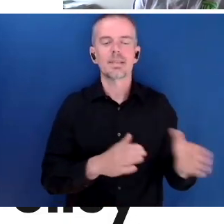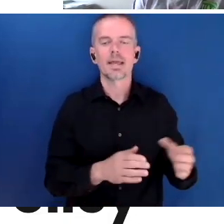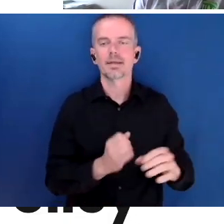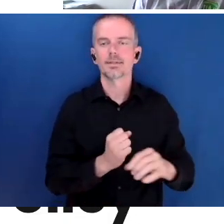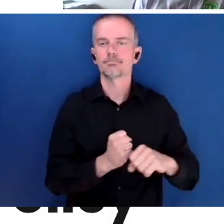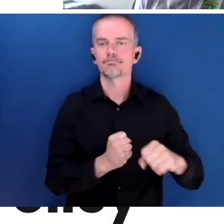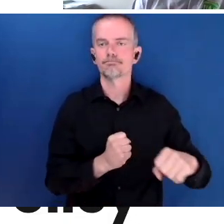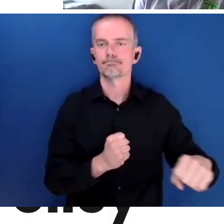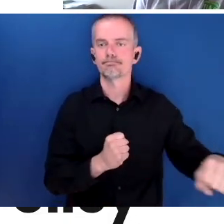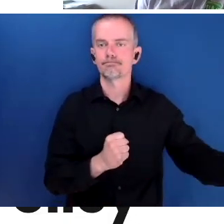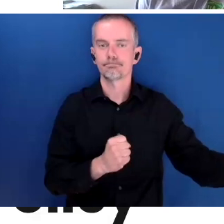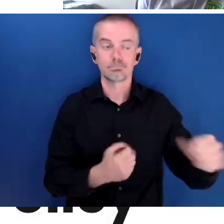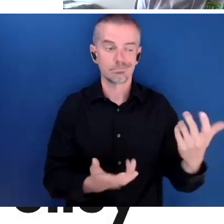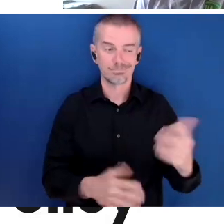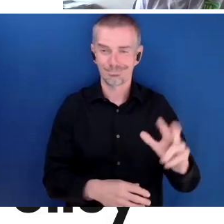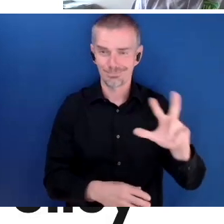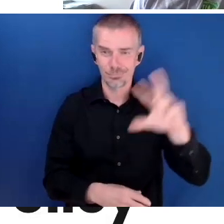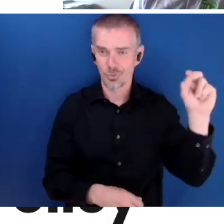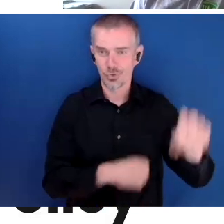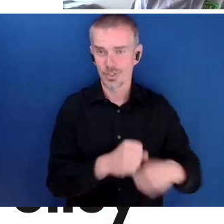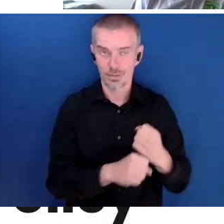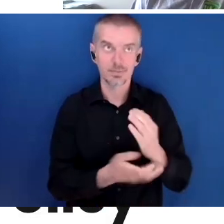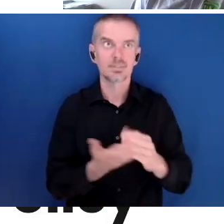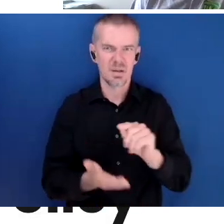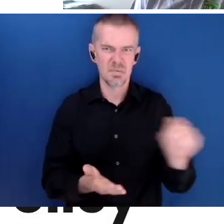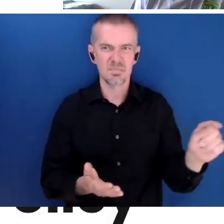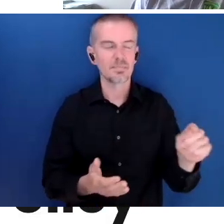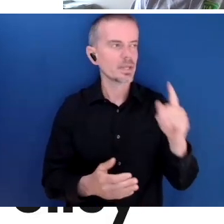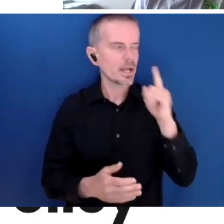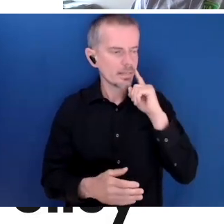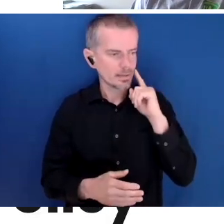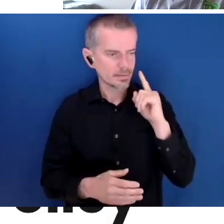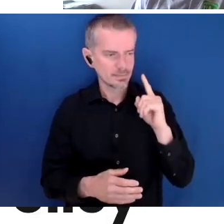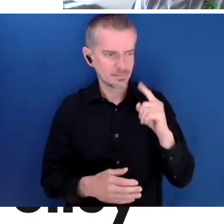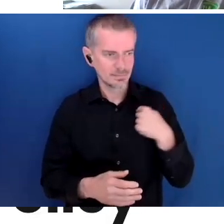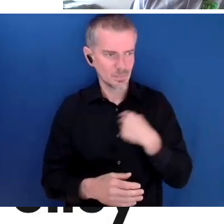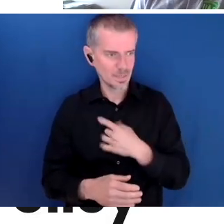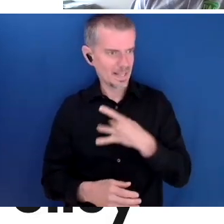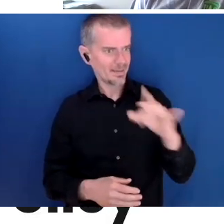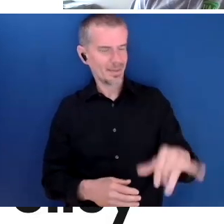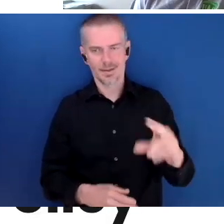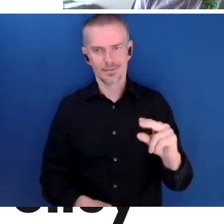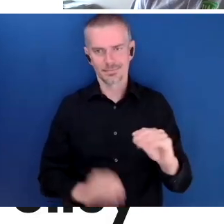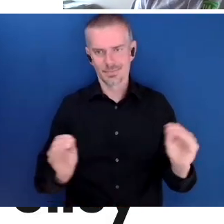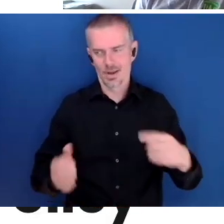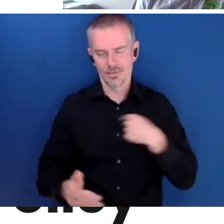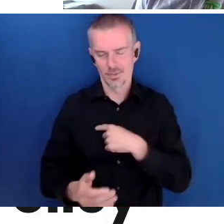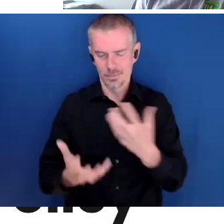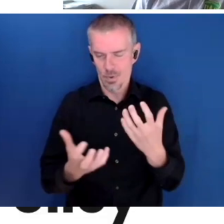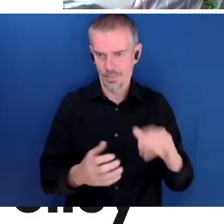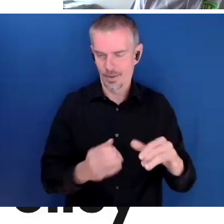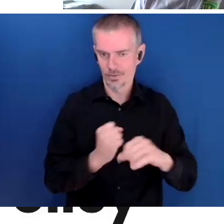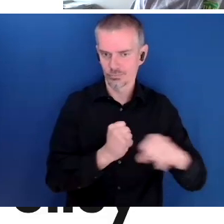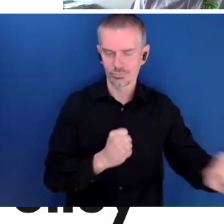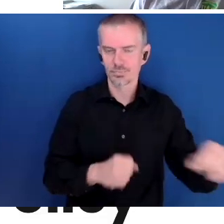of in place for 30 years in some cases. No one, I think, thinks that's a good idea. But kind of